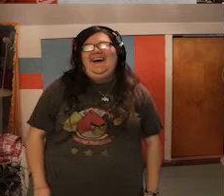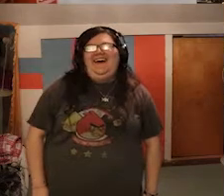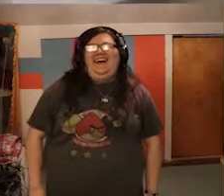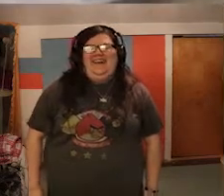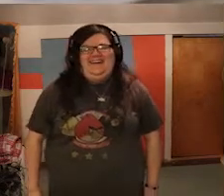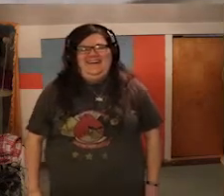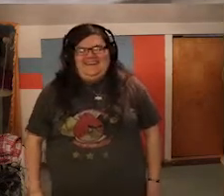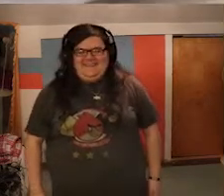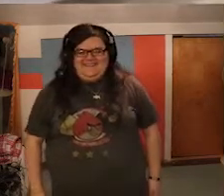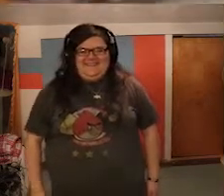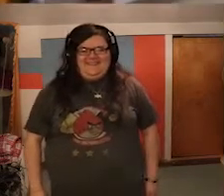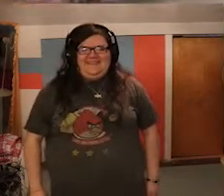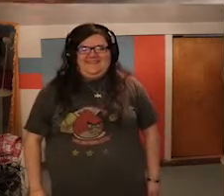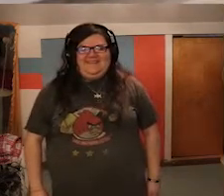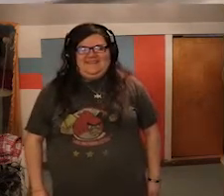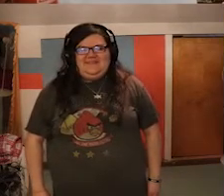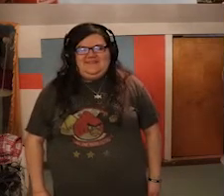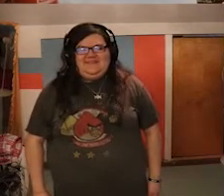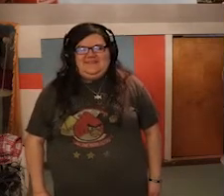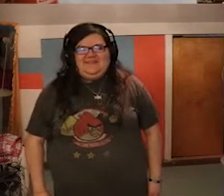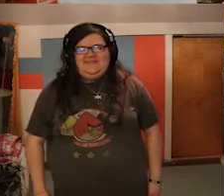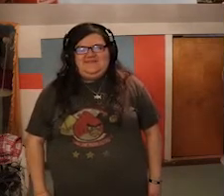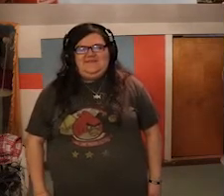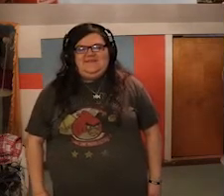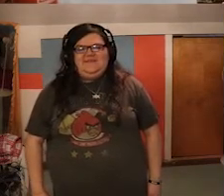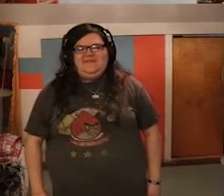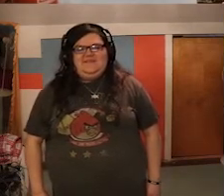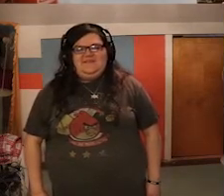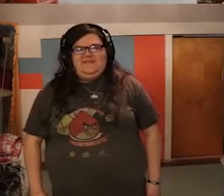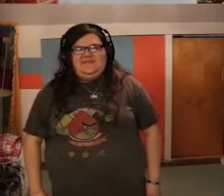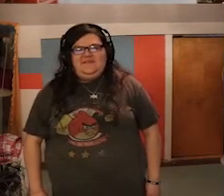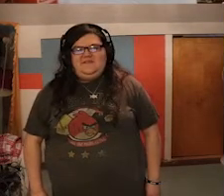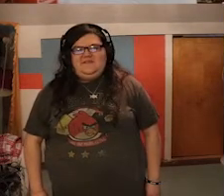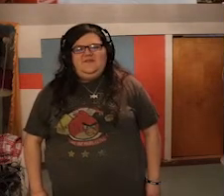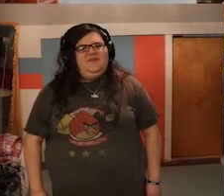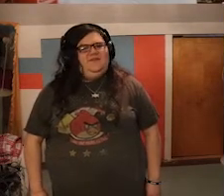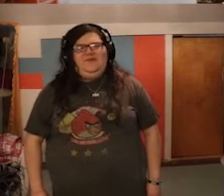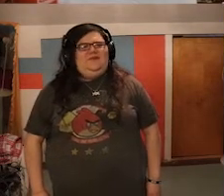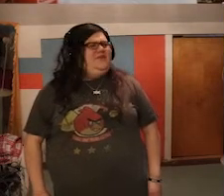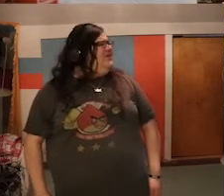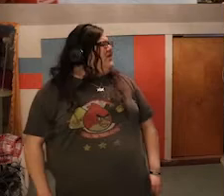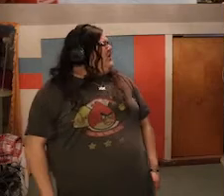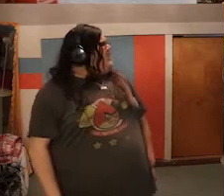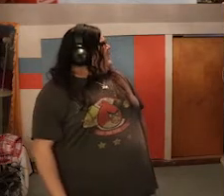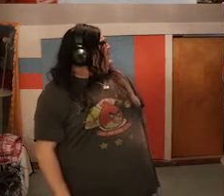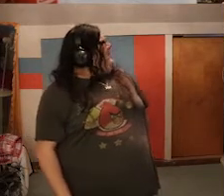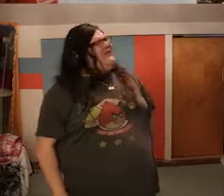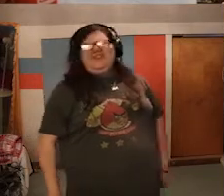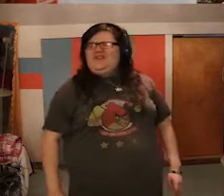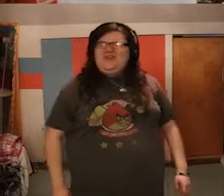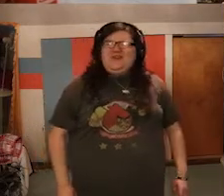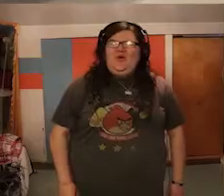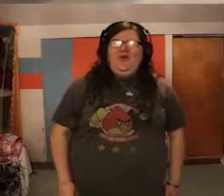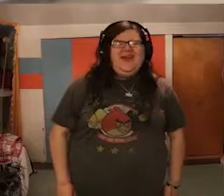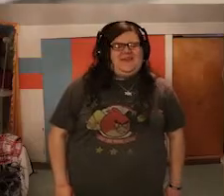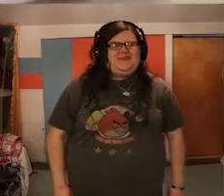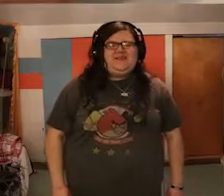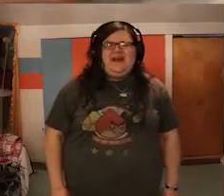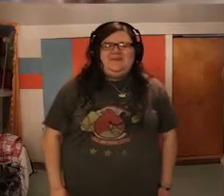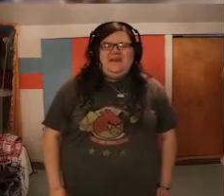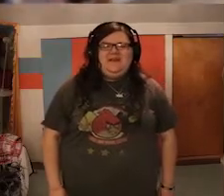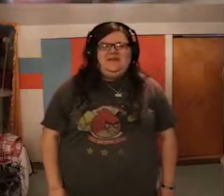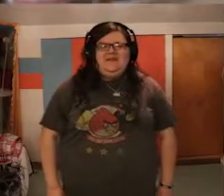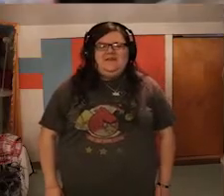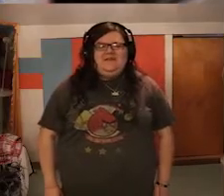door. Mash up the guac a little bit. With a fork or a whisk? No. Okay, what? Just checking.